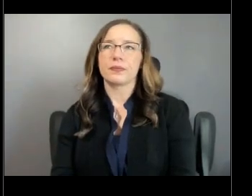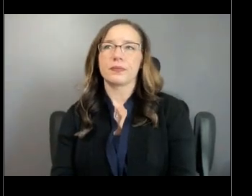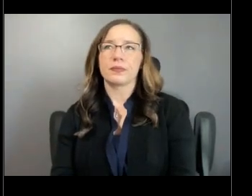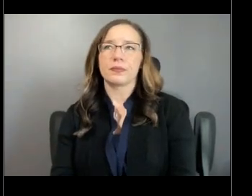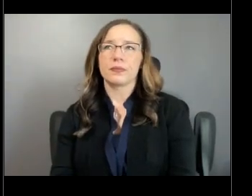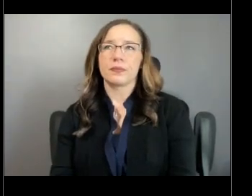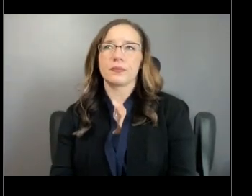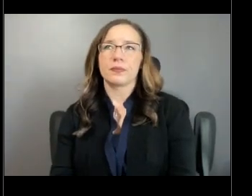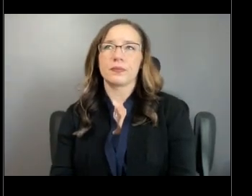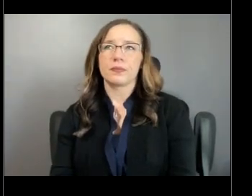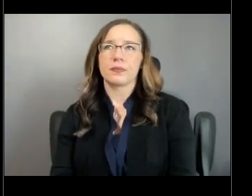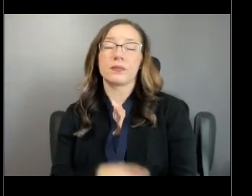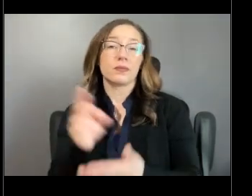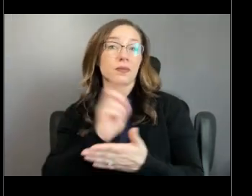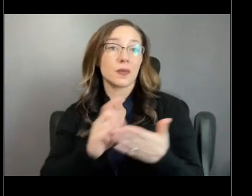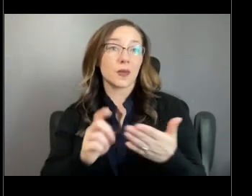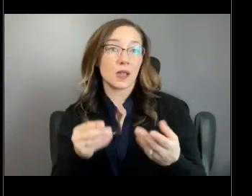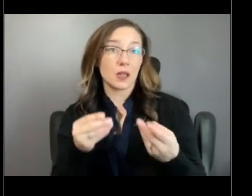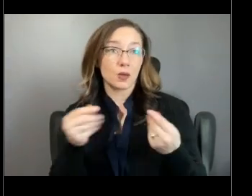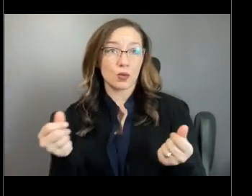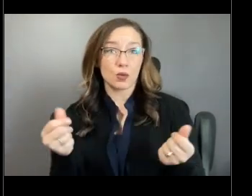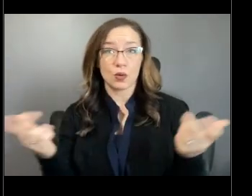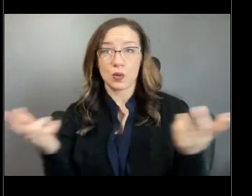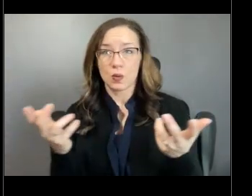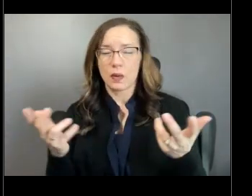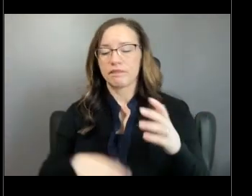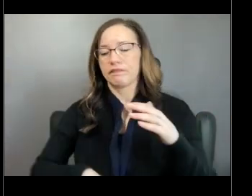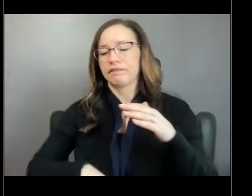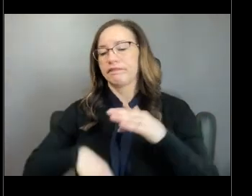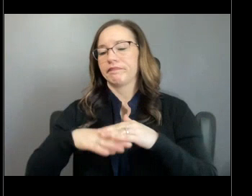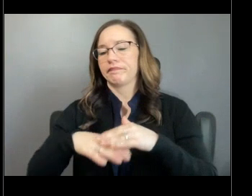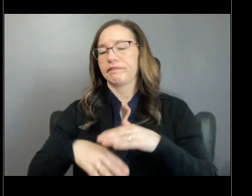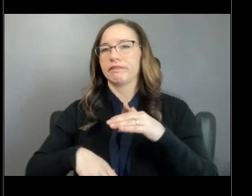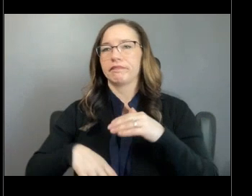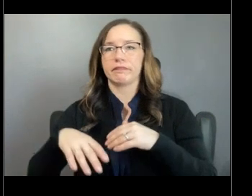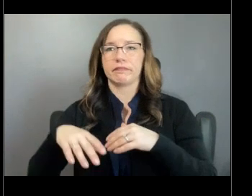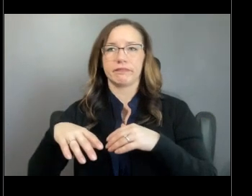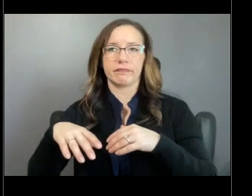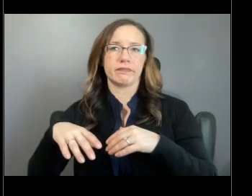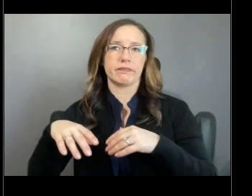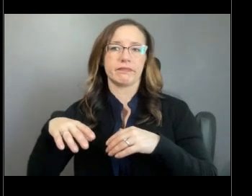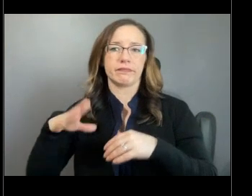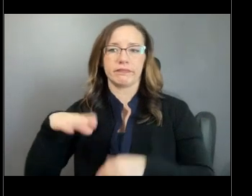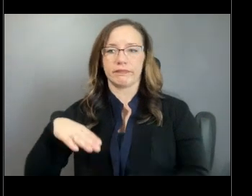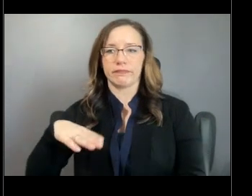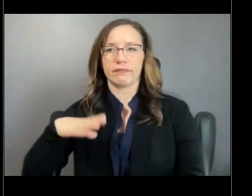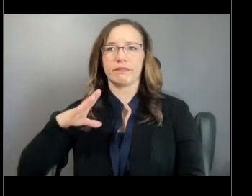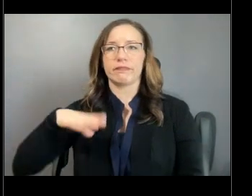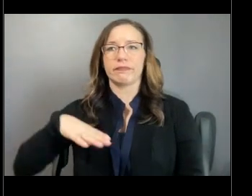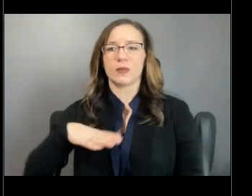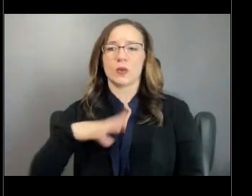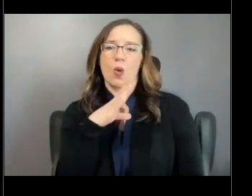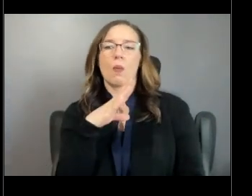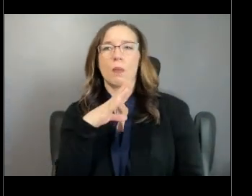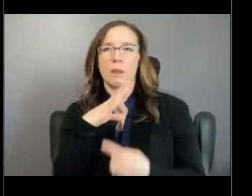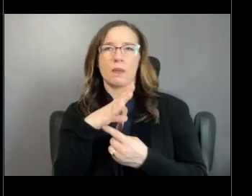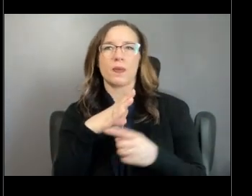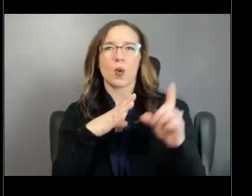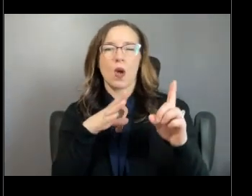The design solution, the maximum running slope of an accessible route is 1 to